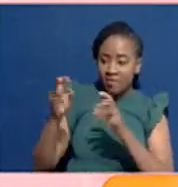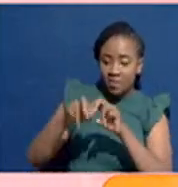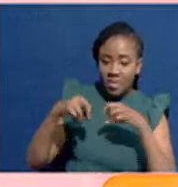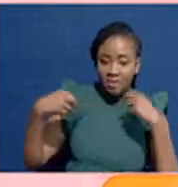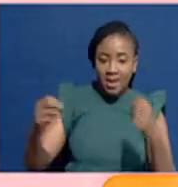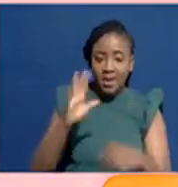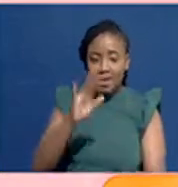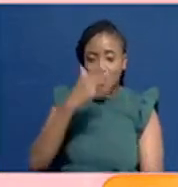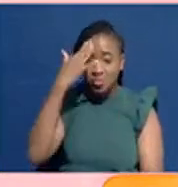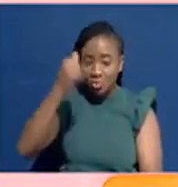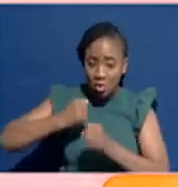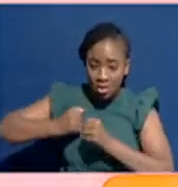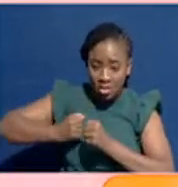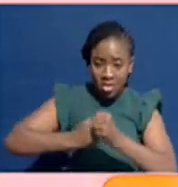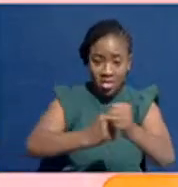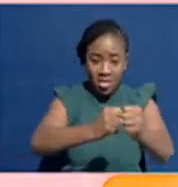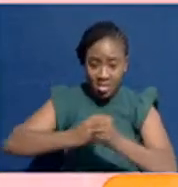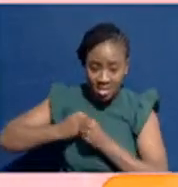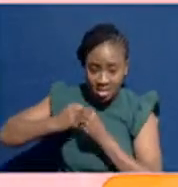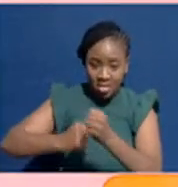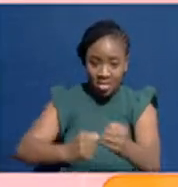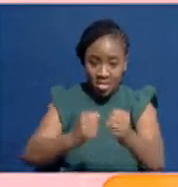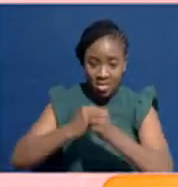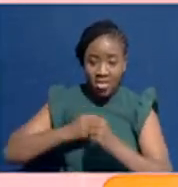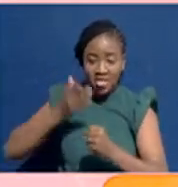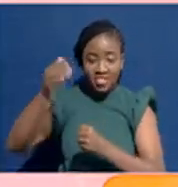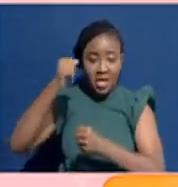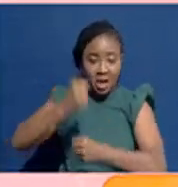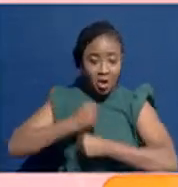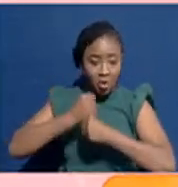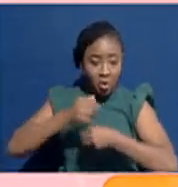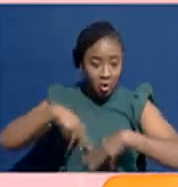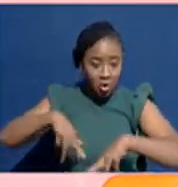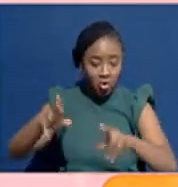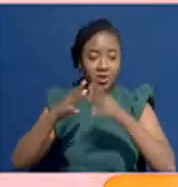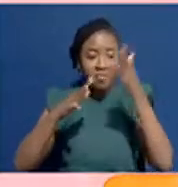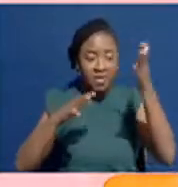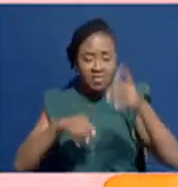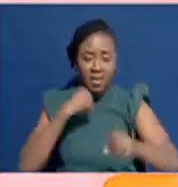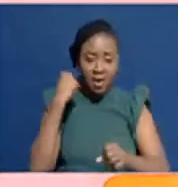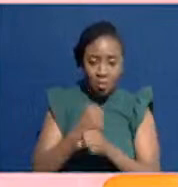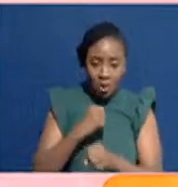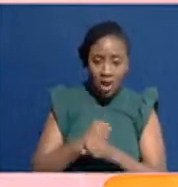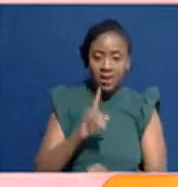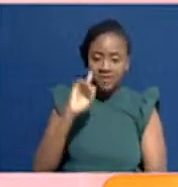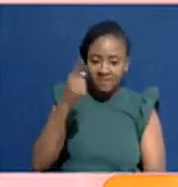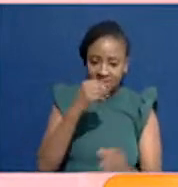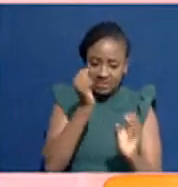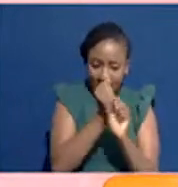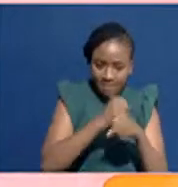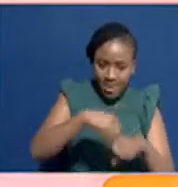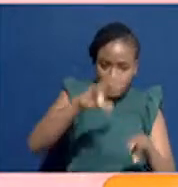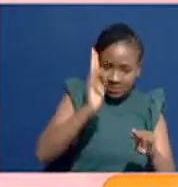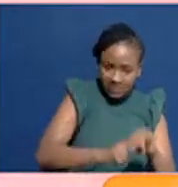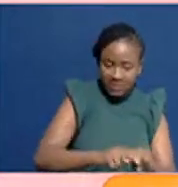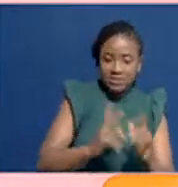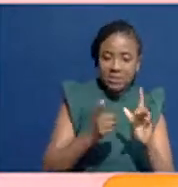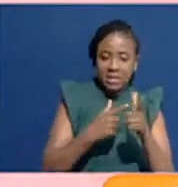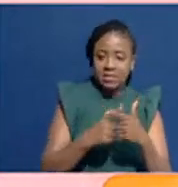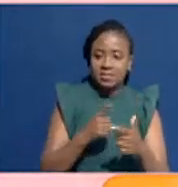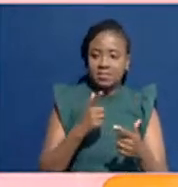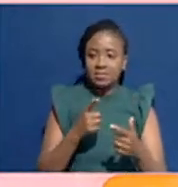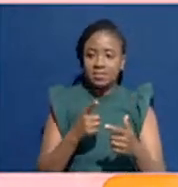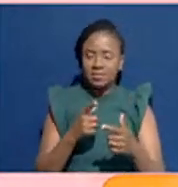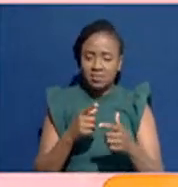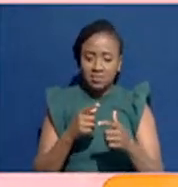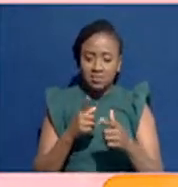those carpenters, for them to eat on Gong Road about the furniture, for them to eat the unga, they need to make the furniture. And I need to inform him, most of his,